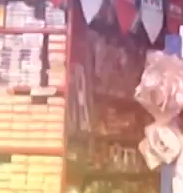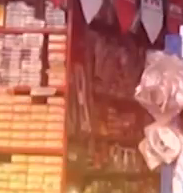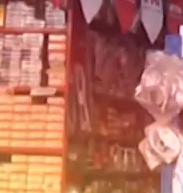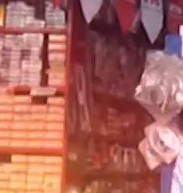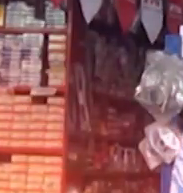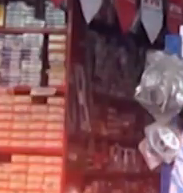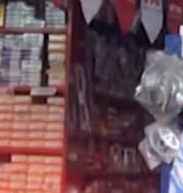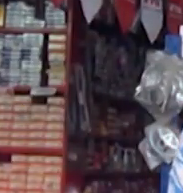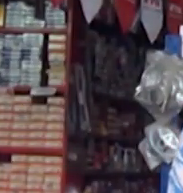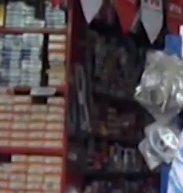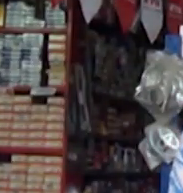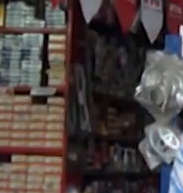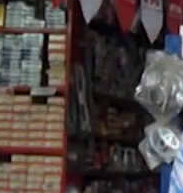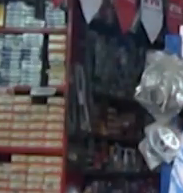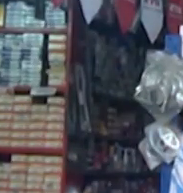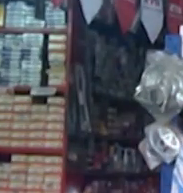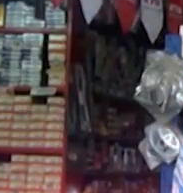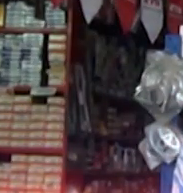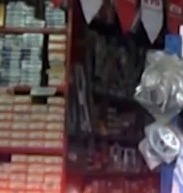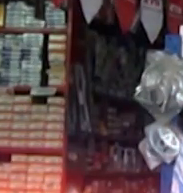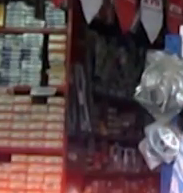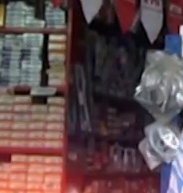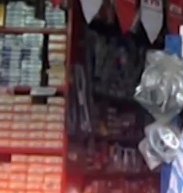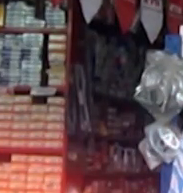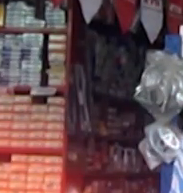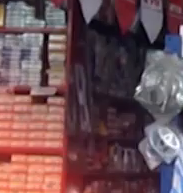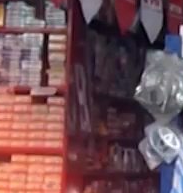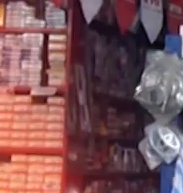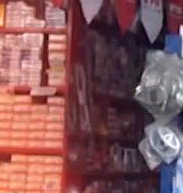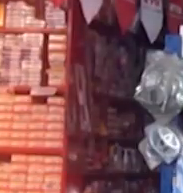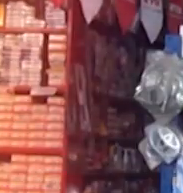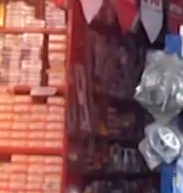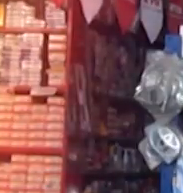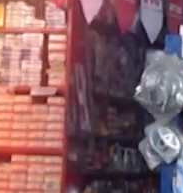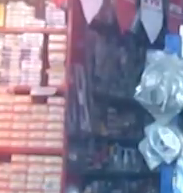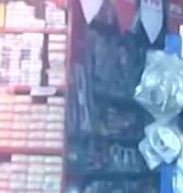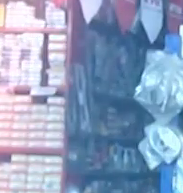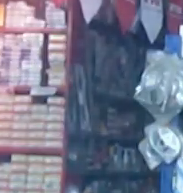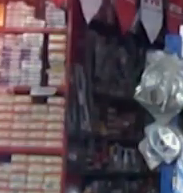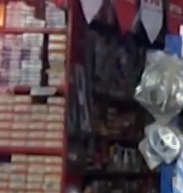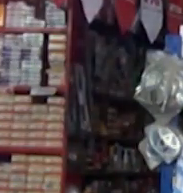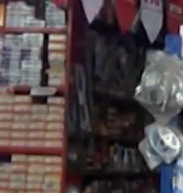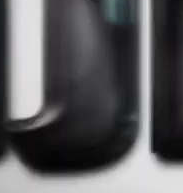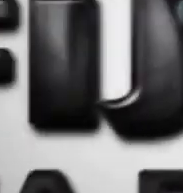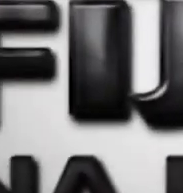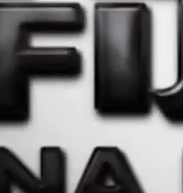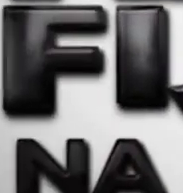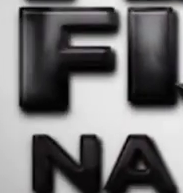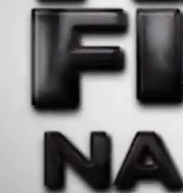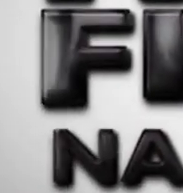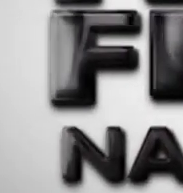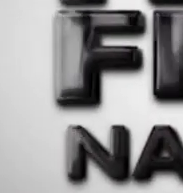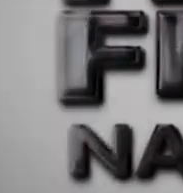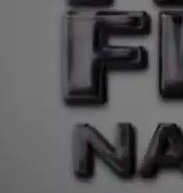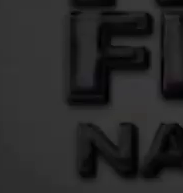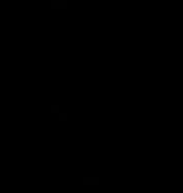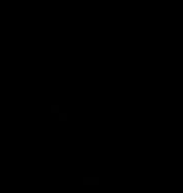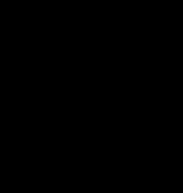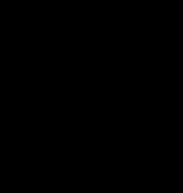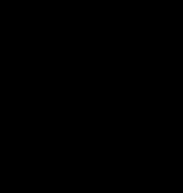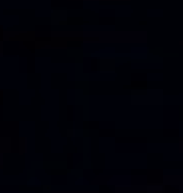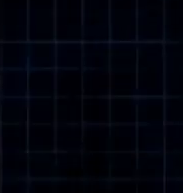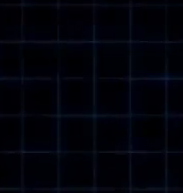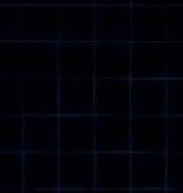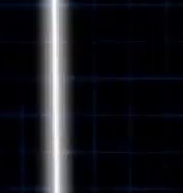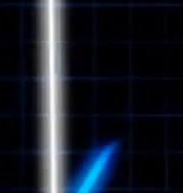Pula nadang go approach ng karse, go erkraki. Do TAILEVU na barong na Radio Fiji 1 nandomo ibit. Radio Fiji 1 nandomo